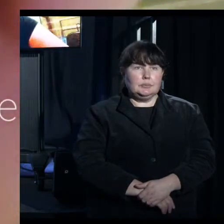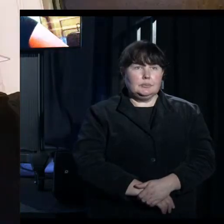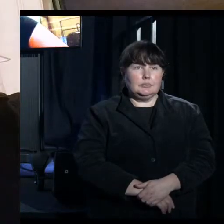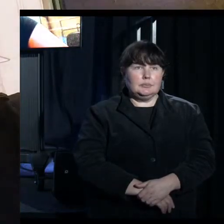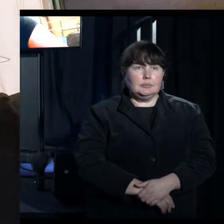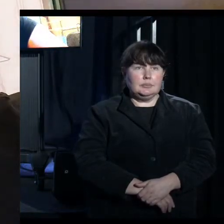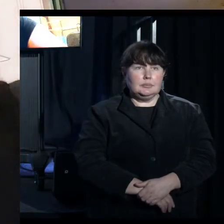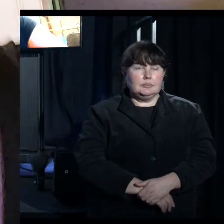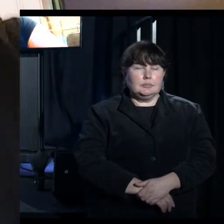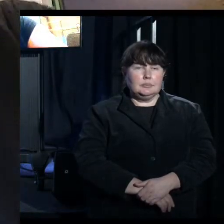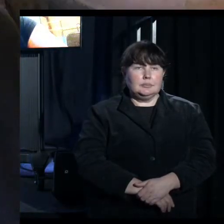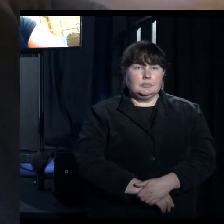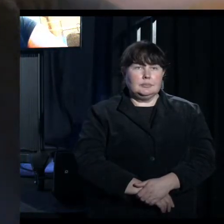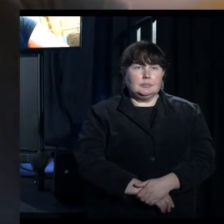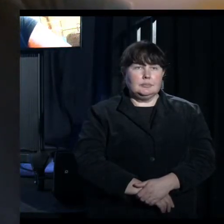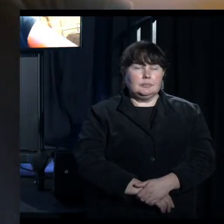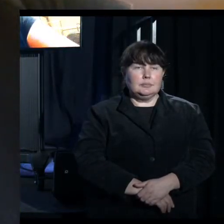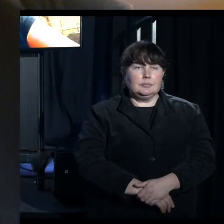Poem.